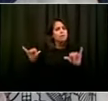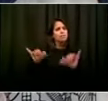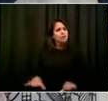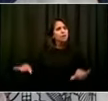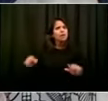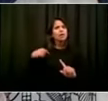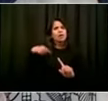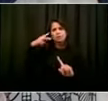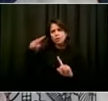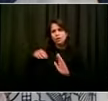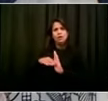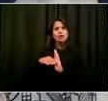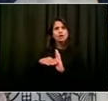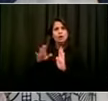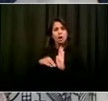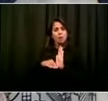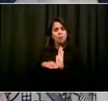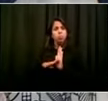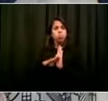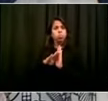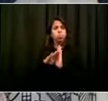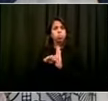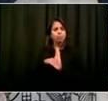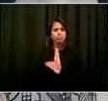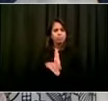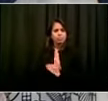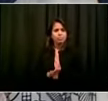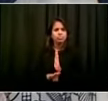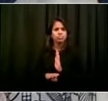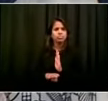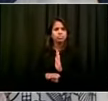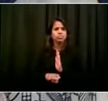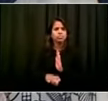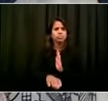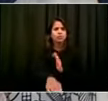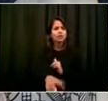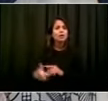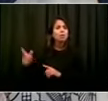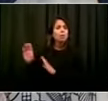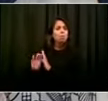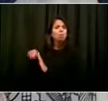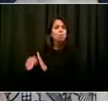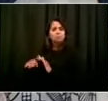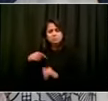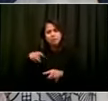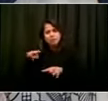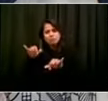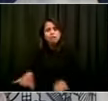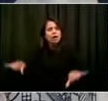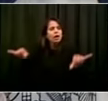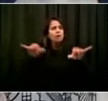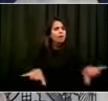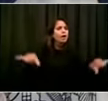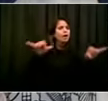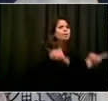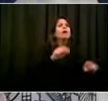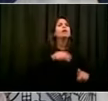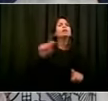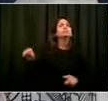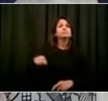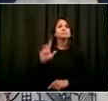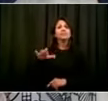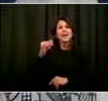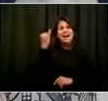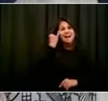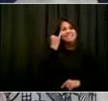believe if we sustain the effort and get a lot of buy-in from people across the spectrum in the community, keep getting people tested regularly,